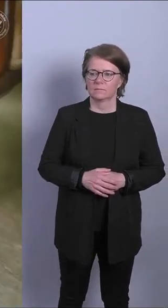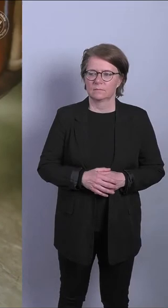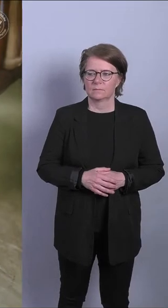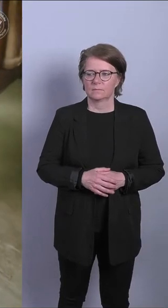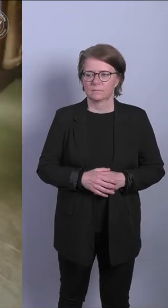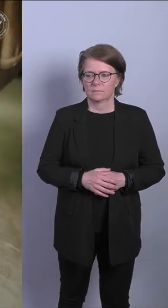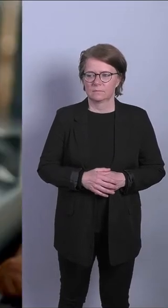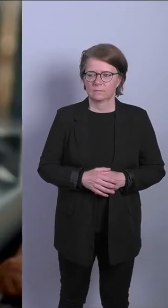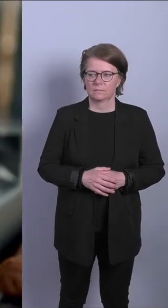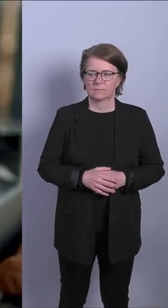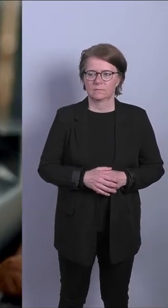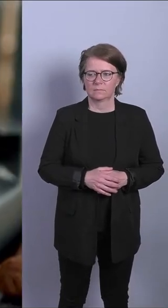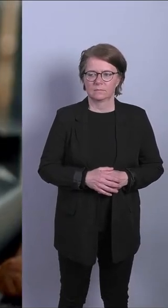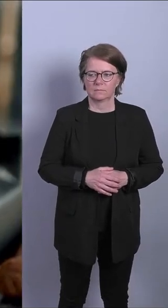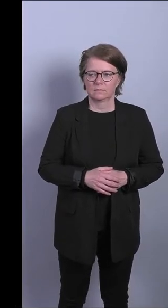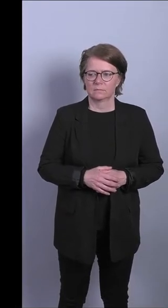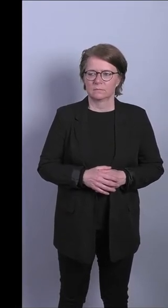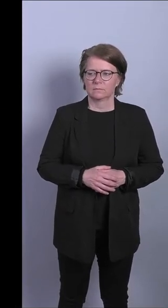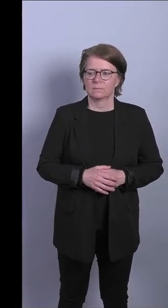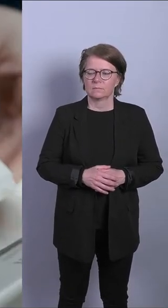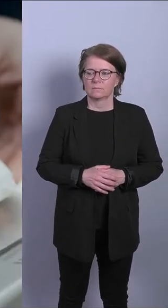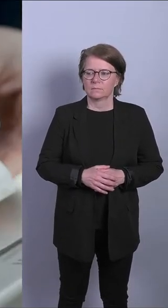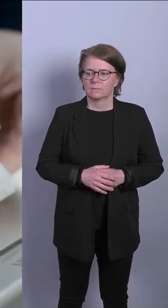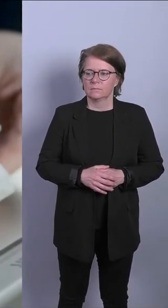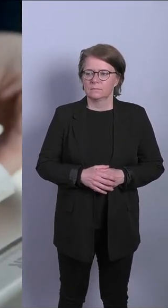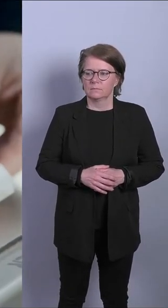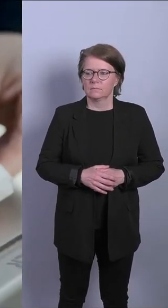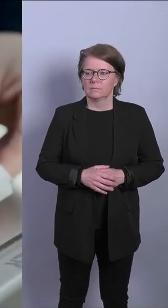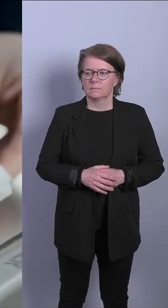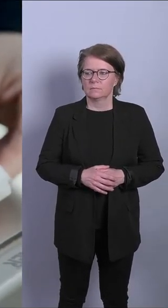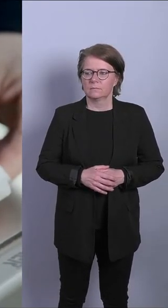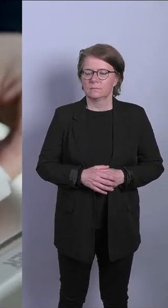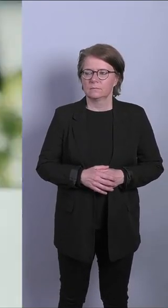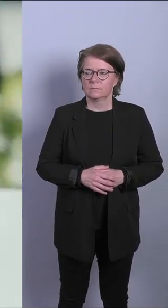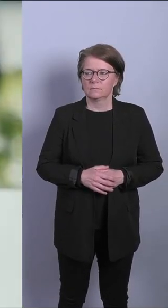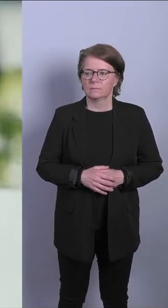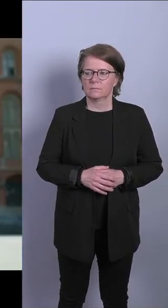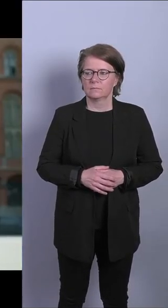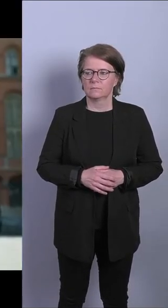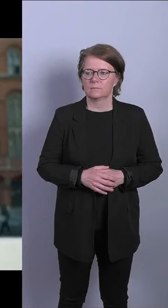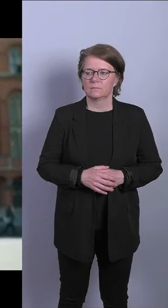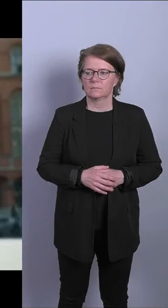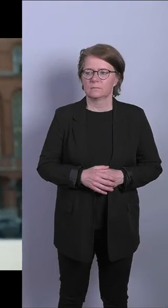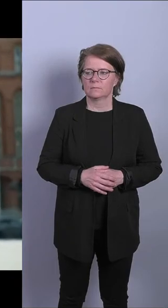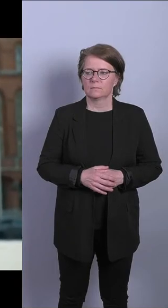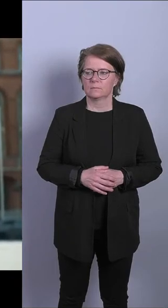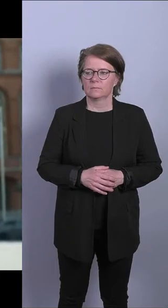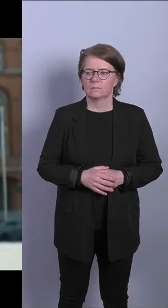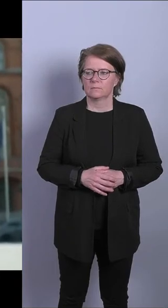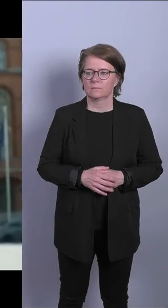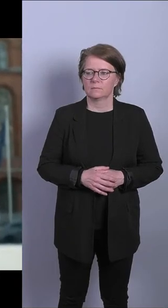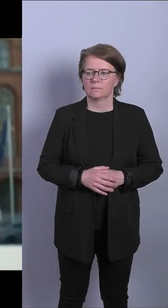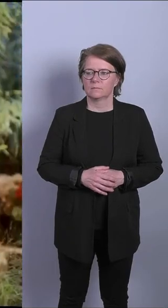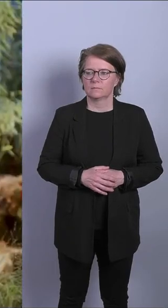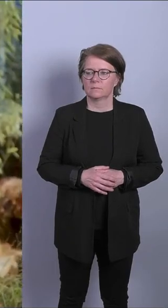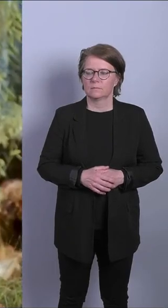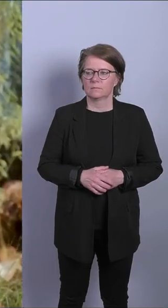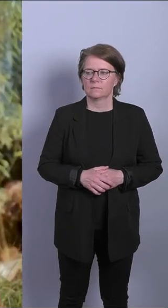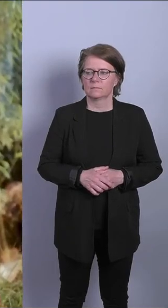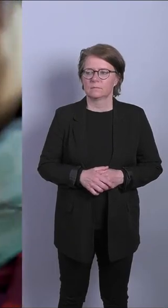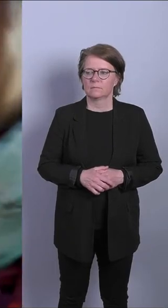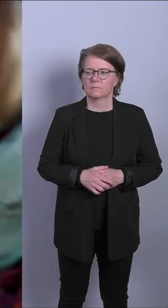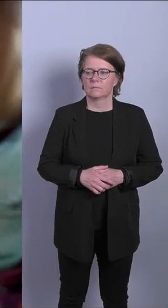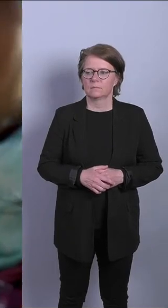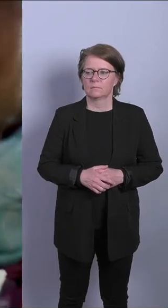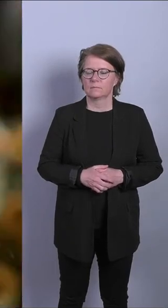We are starlets, great chefs. We are stars. Poor Len. So good, man.